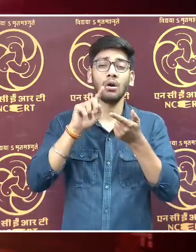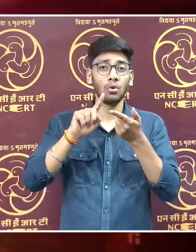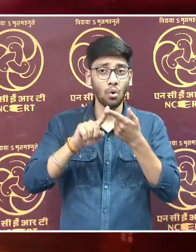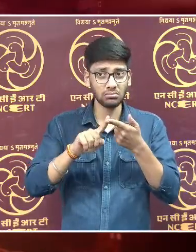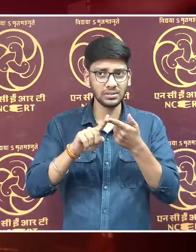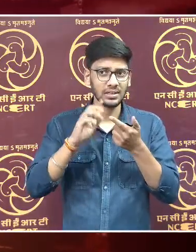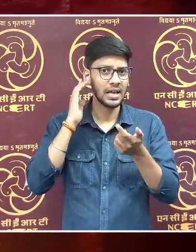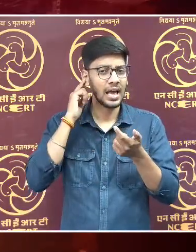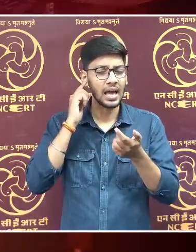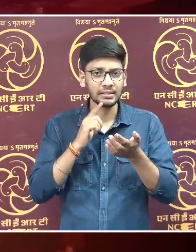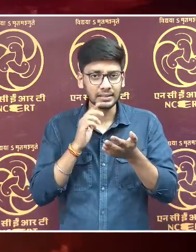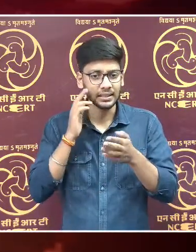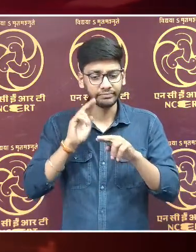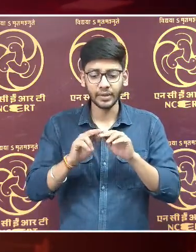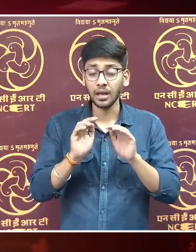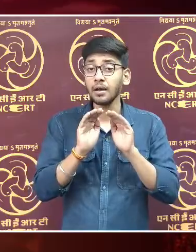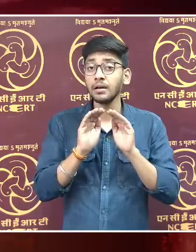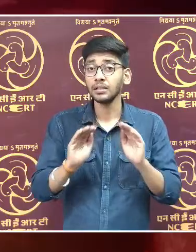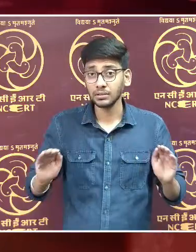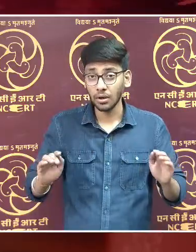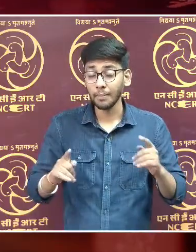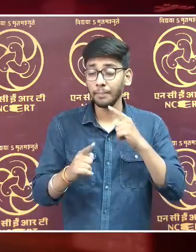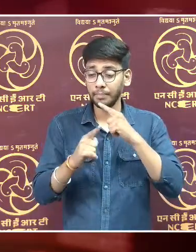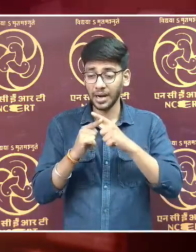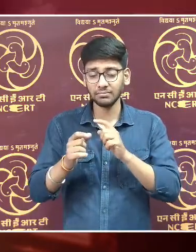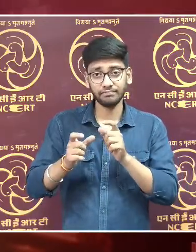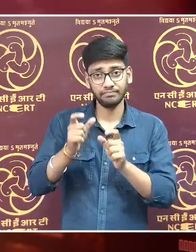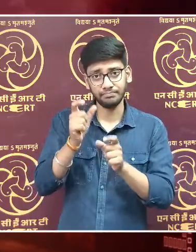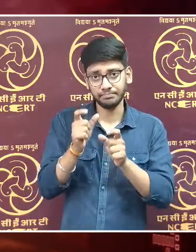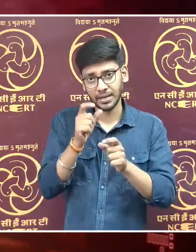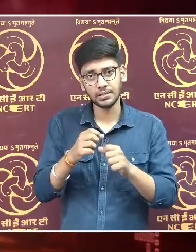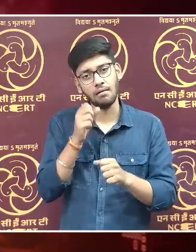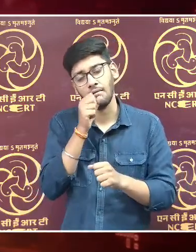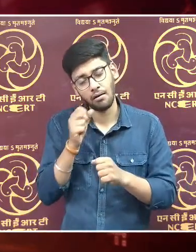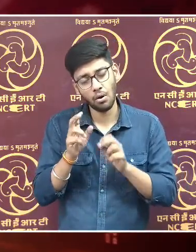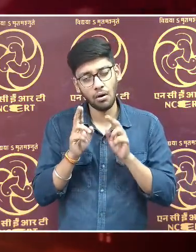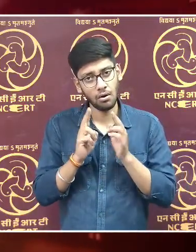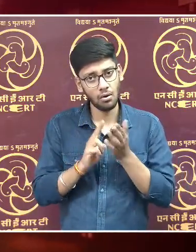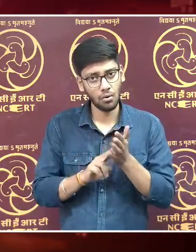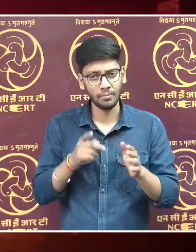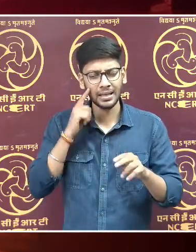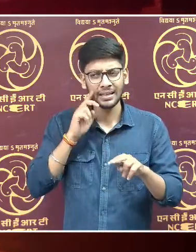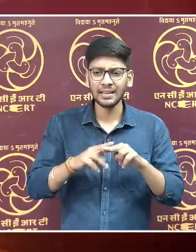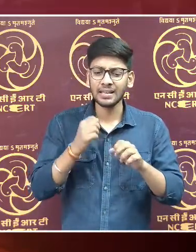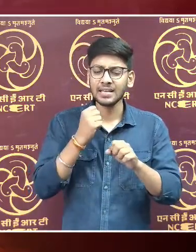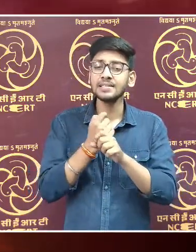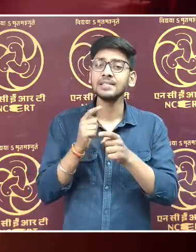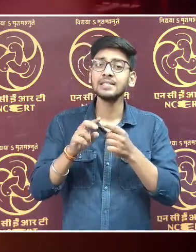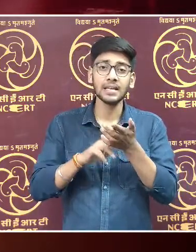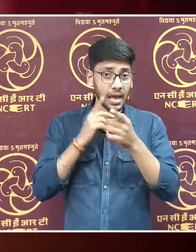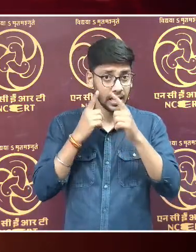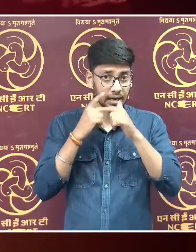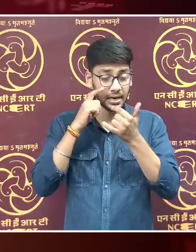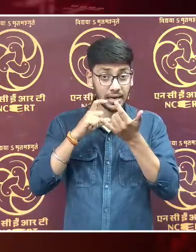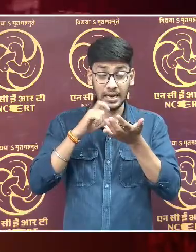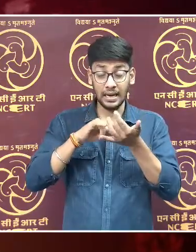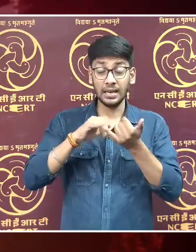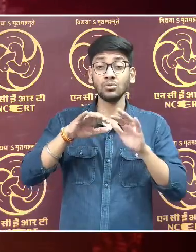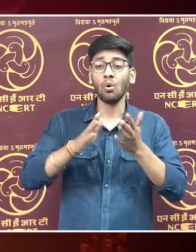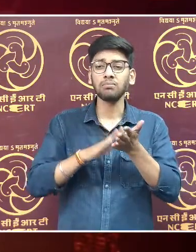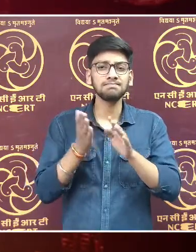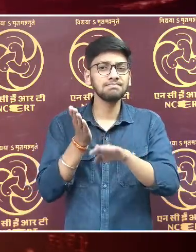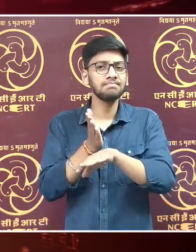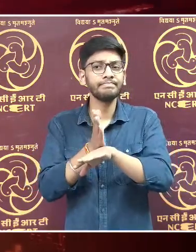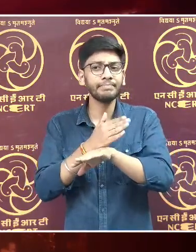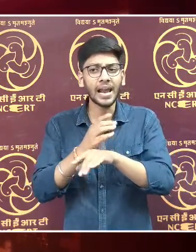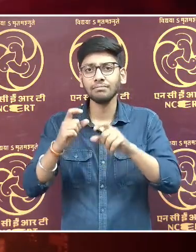impairment, both in children and in adults. Sometimes I know that it can be a genetic problem, it can be lack in prenatal care, it can